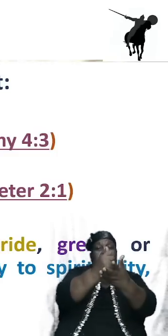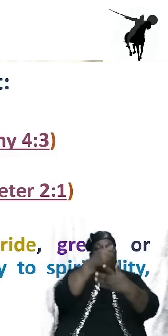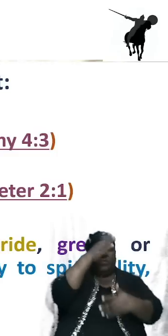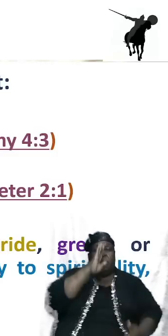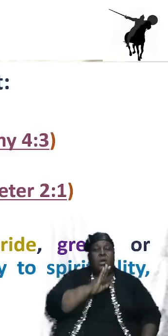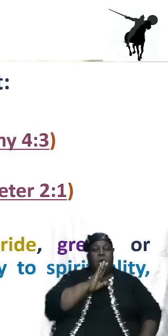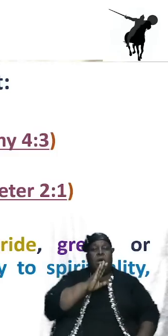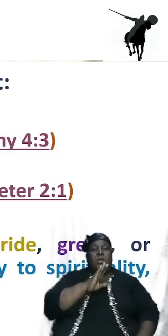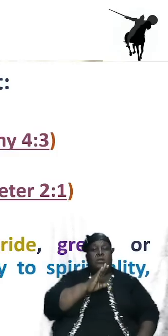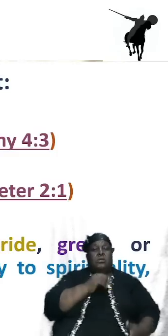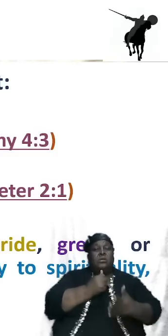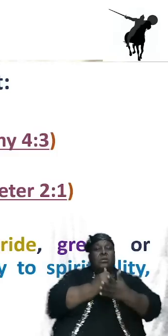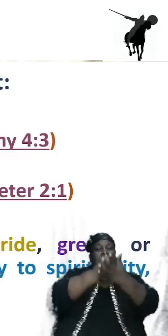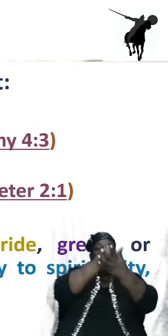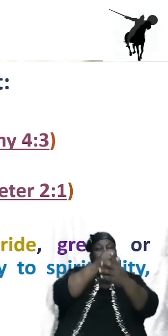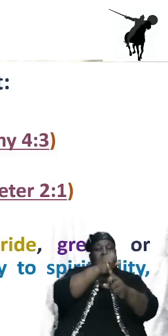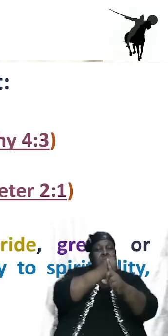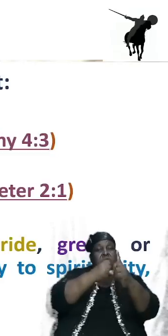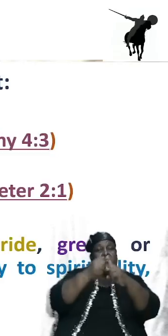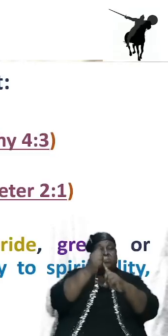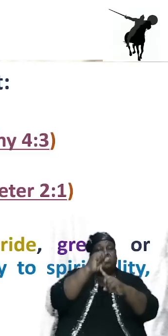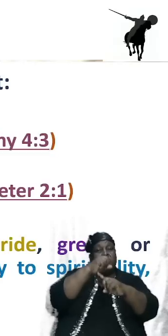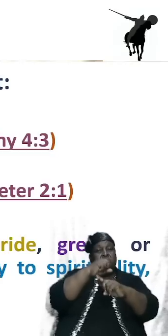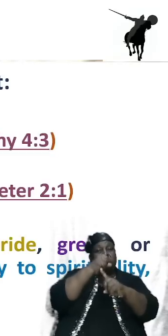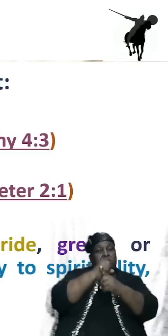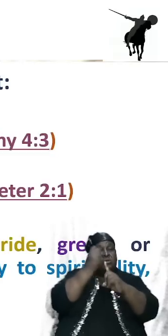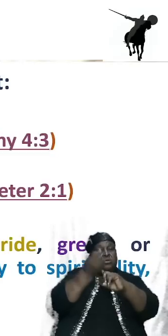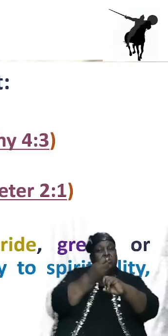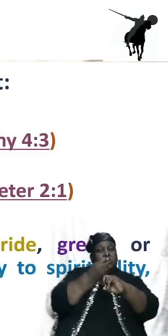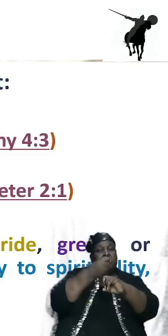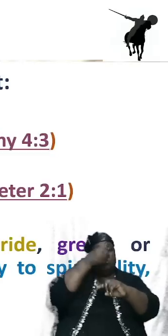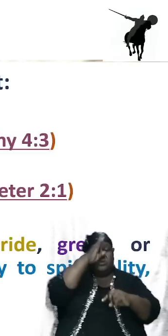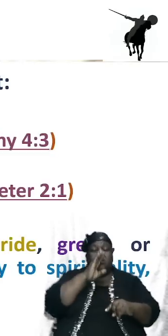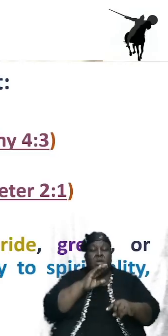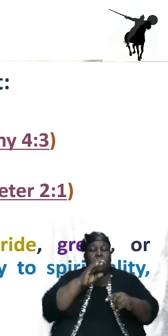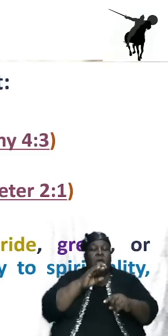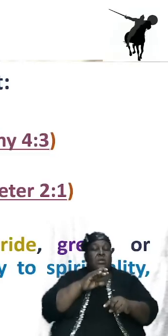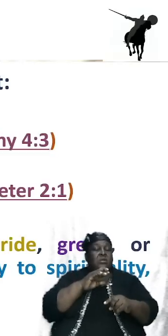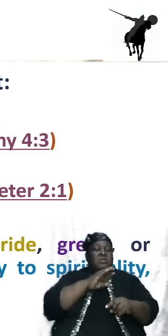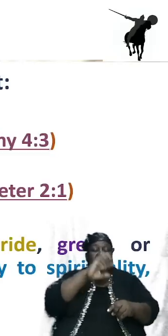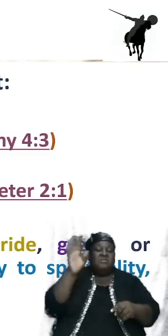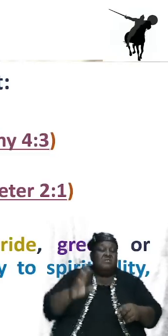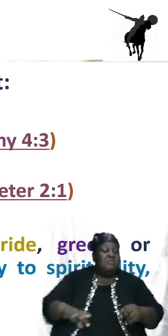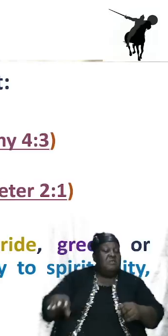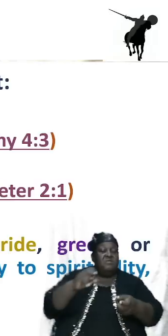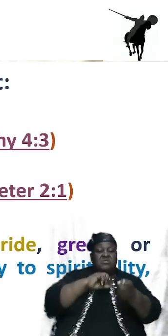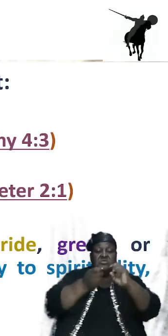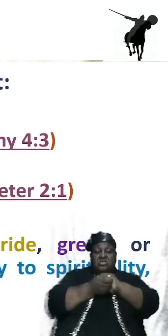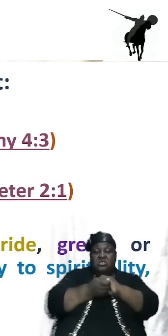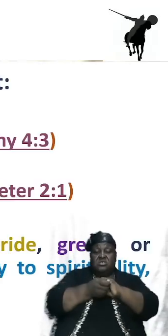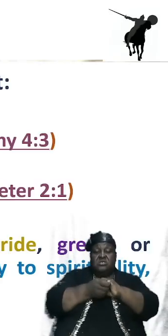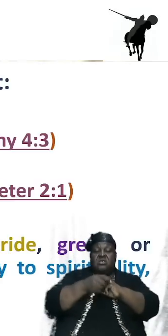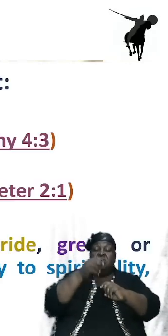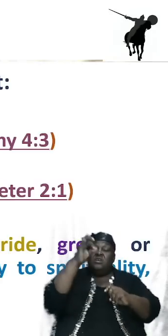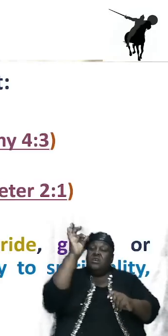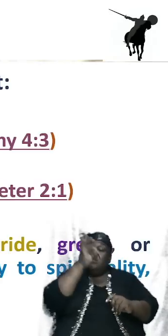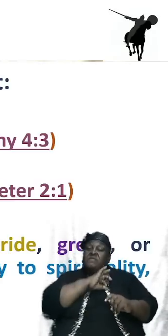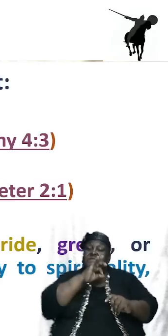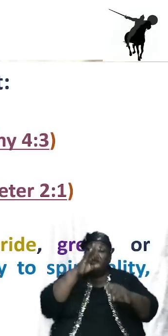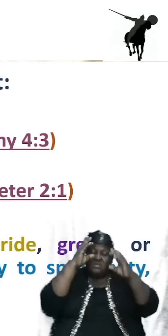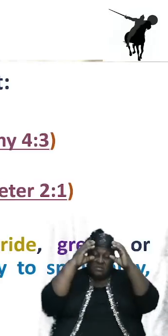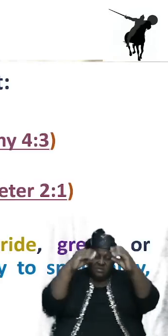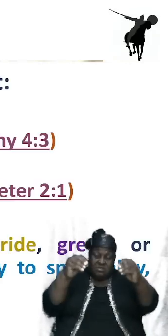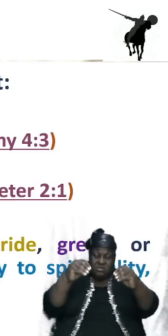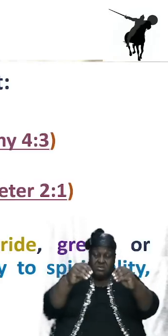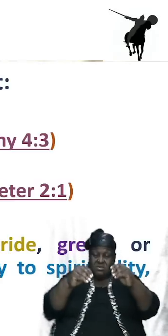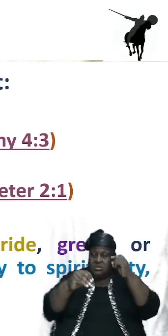to help the situation. But God stands at his word. Is it false teaching? False teaching distort that.